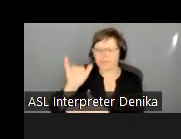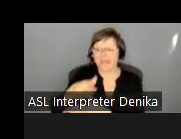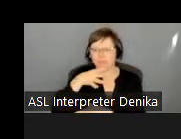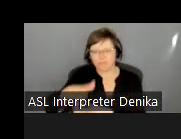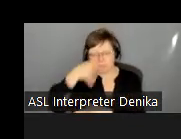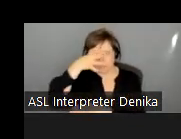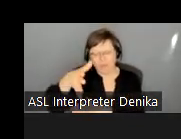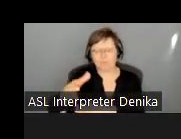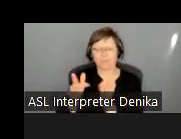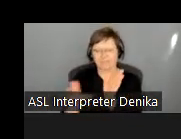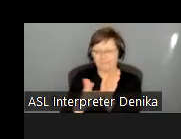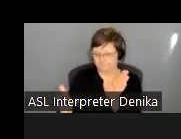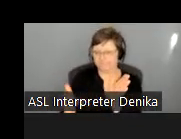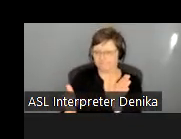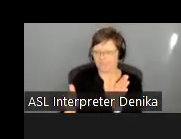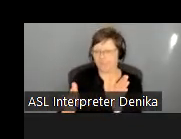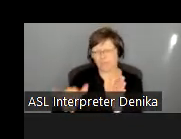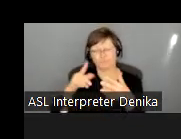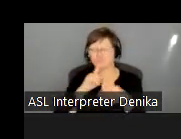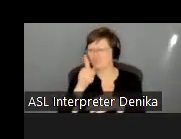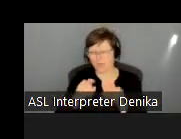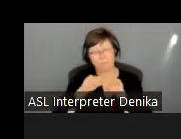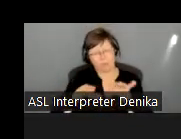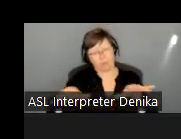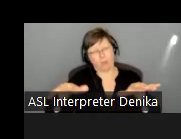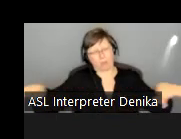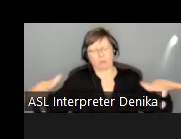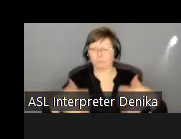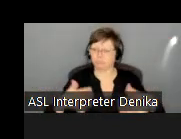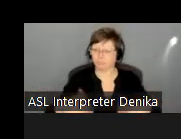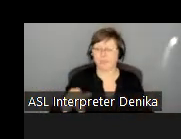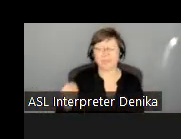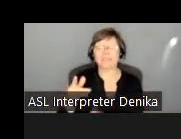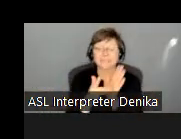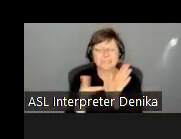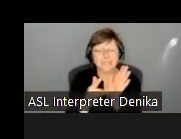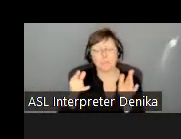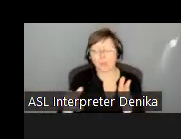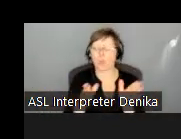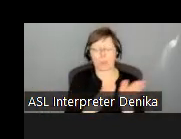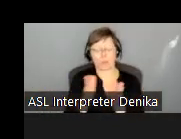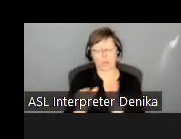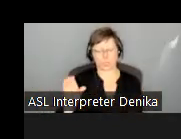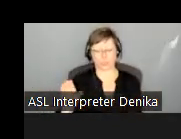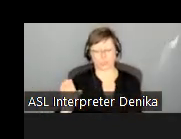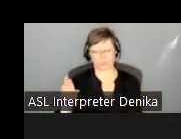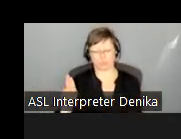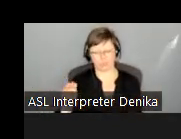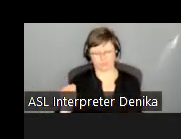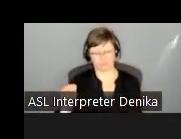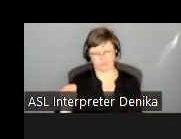scams, and they're prolific. Let's face it, these scams are all organized crime, whether in Canada or they're